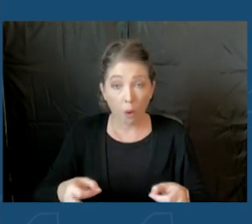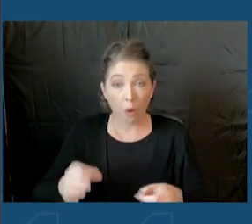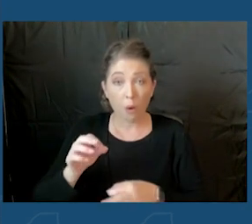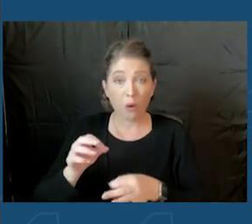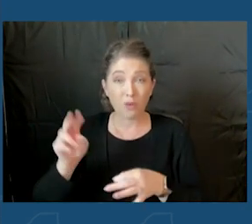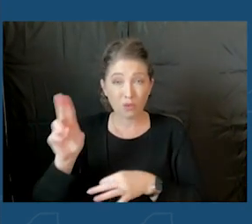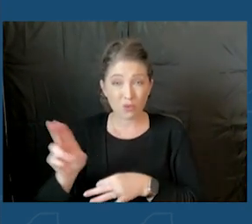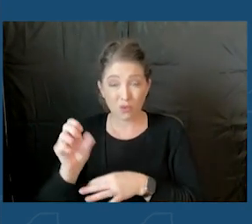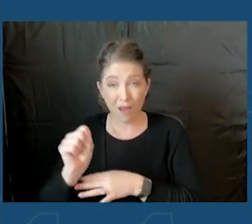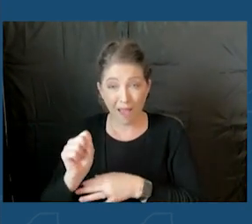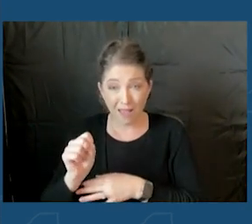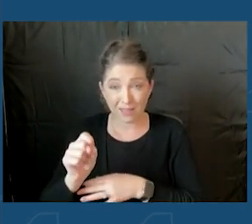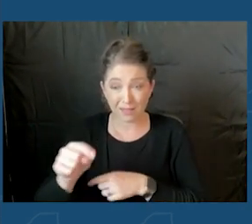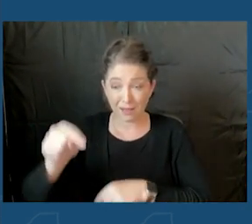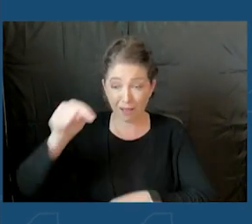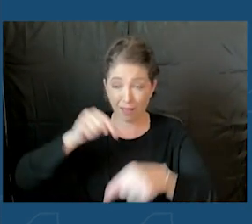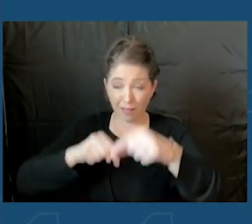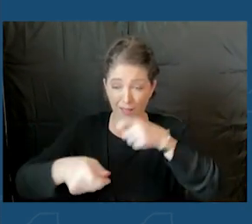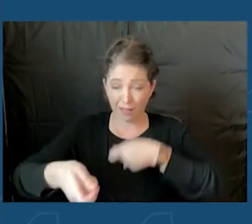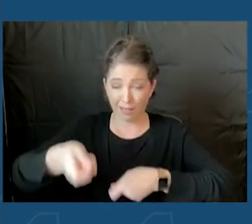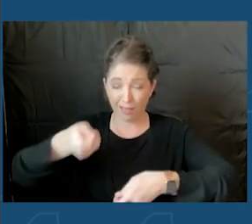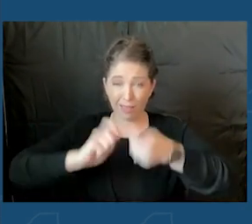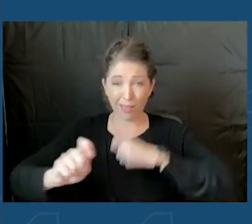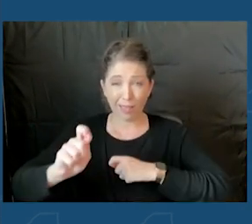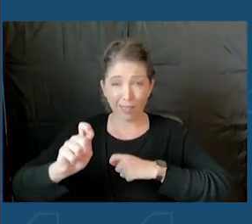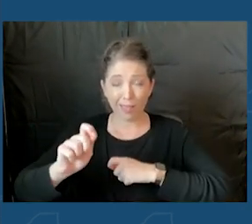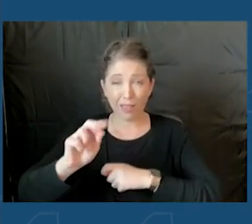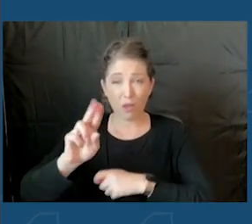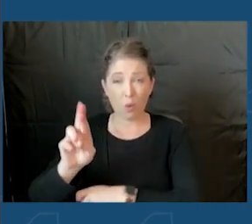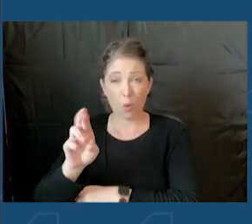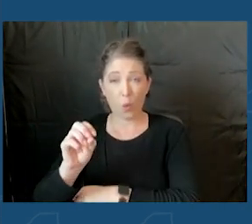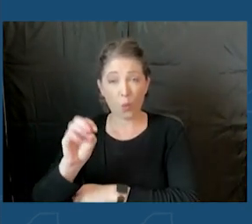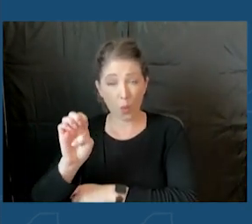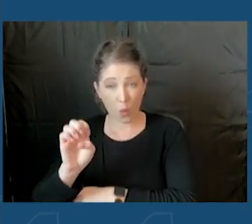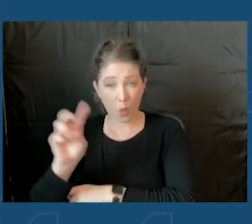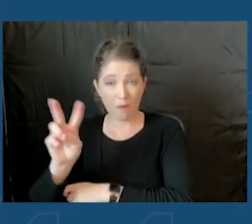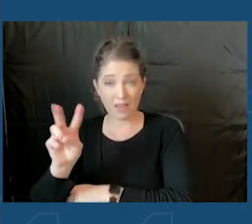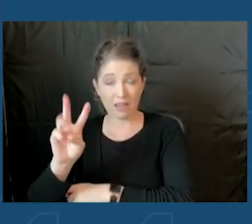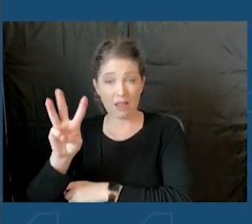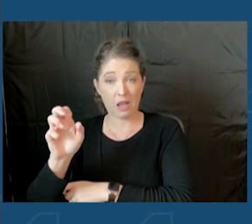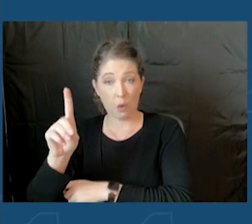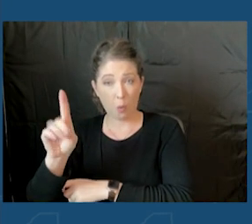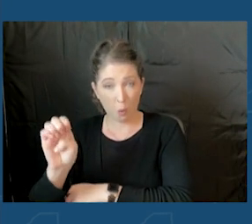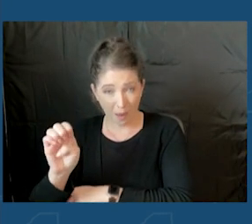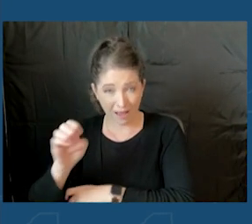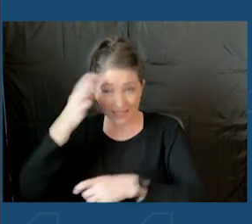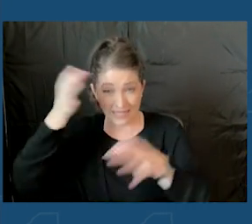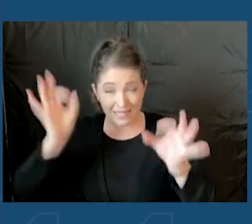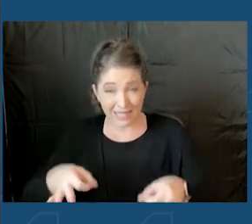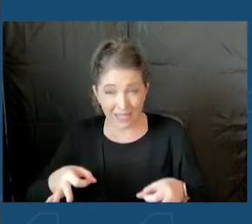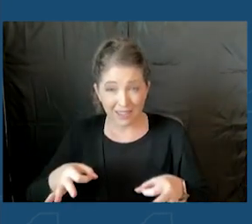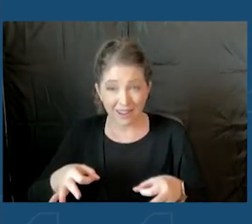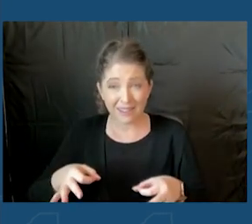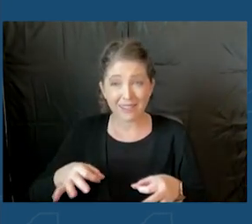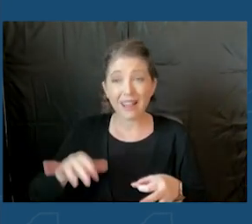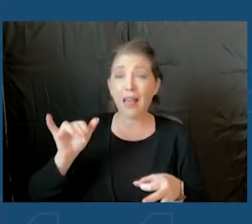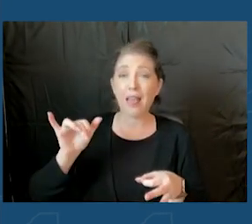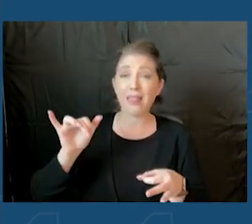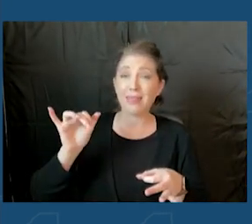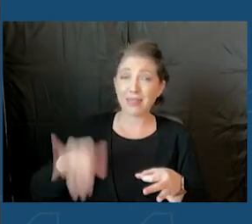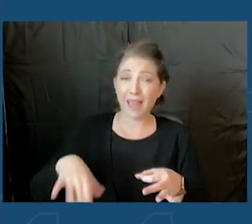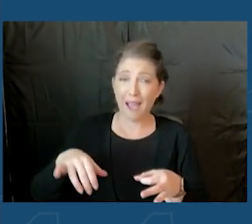the landmark Roe v. Wade decision, ending half a century of federal, constitutionally